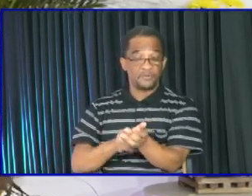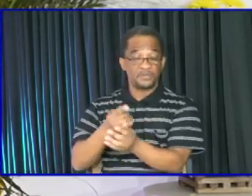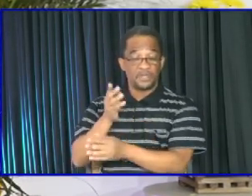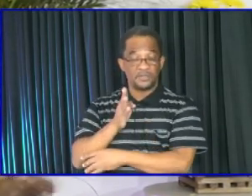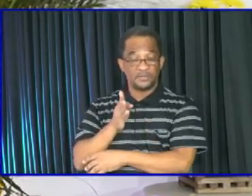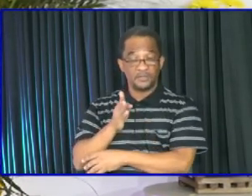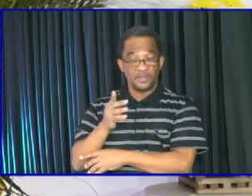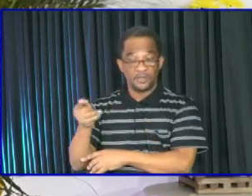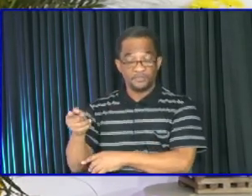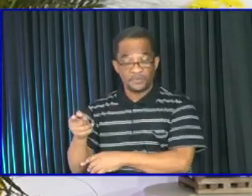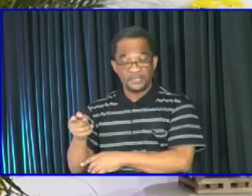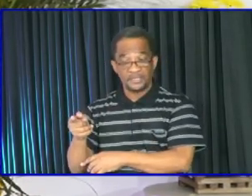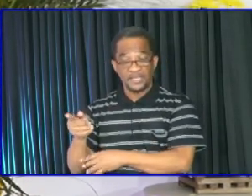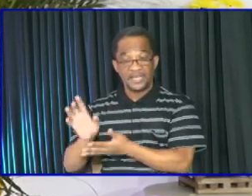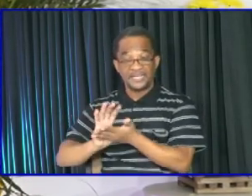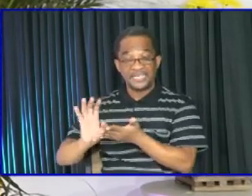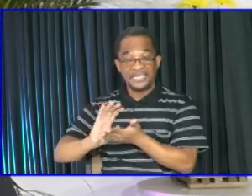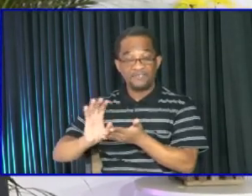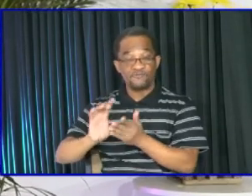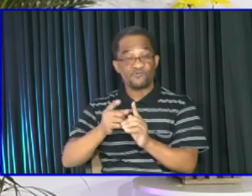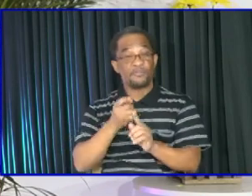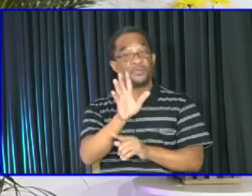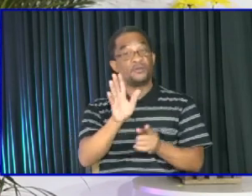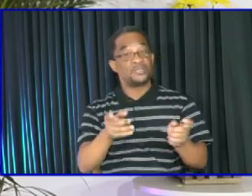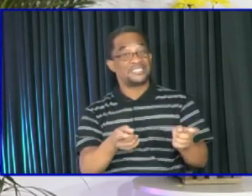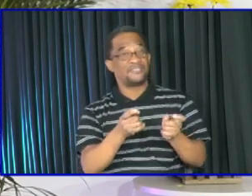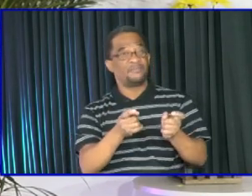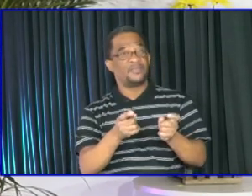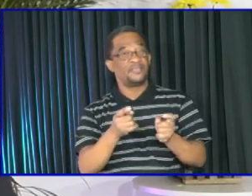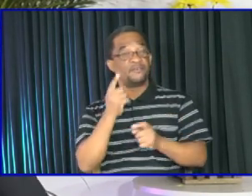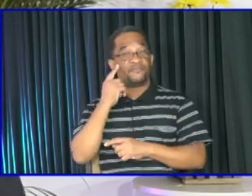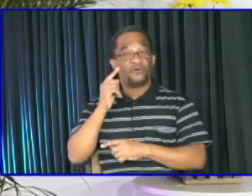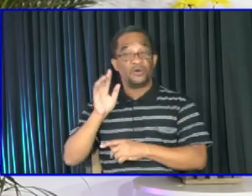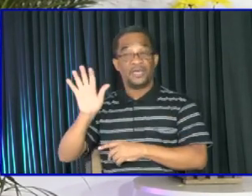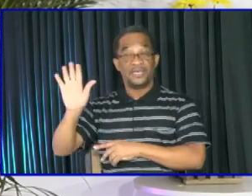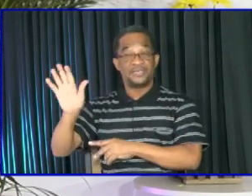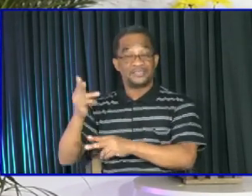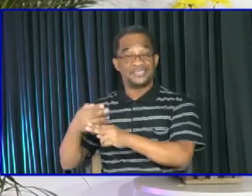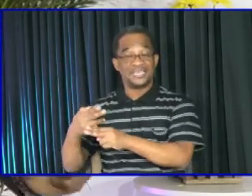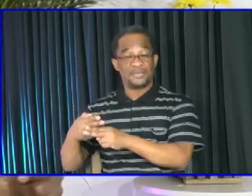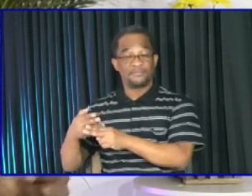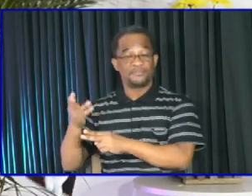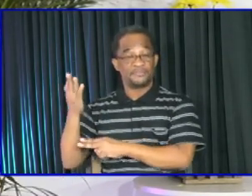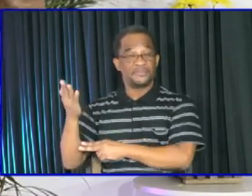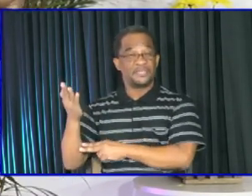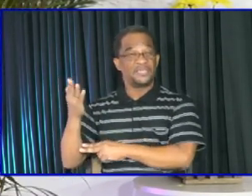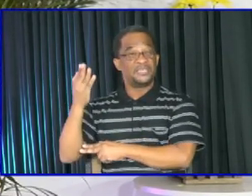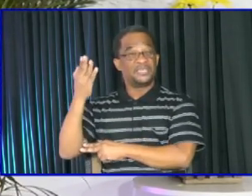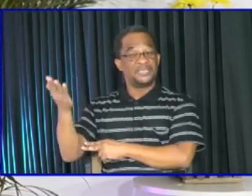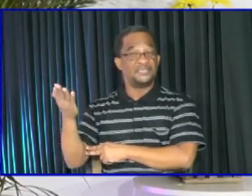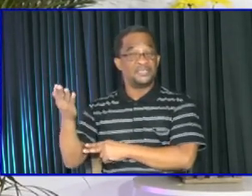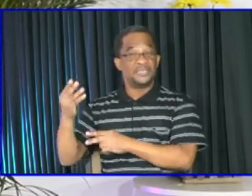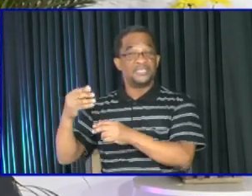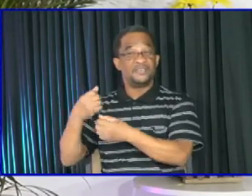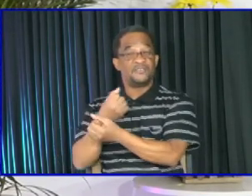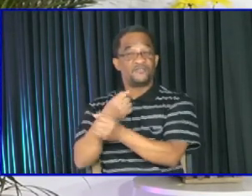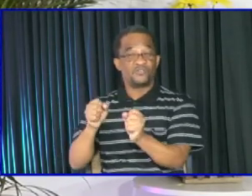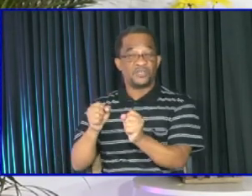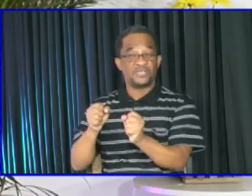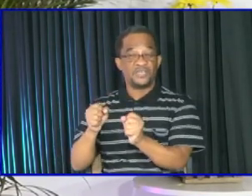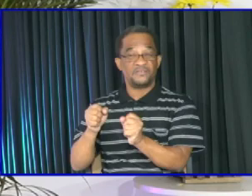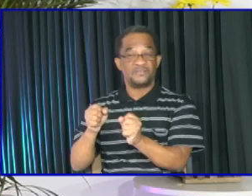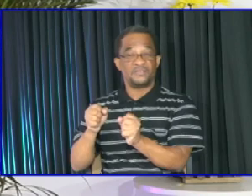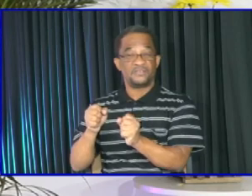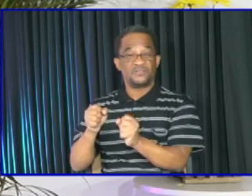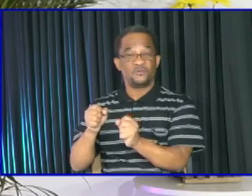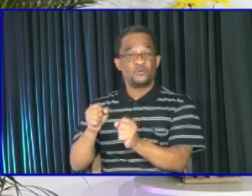the sin of the world, Jesus. For his name shall be so called because he shall save his people from